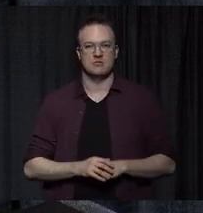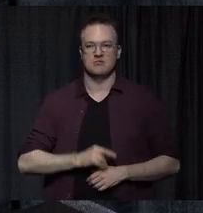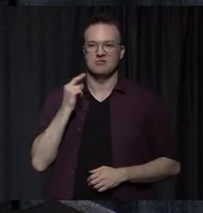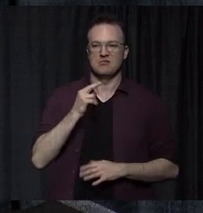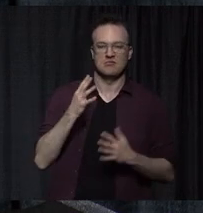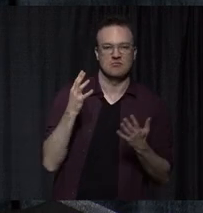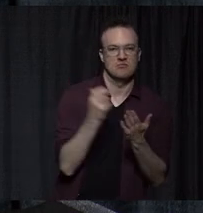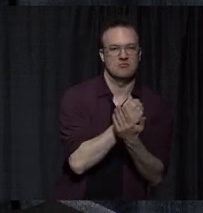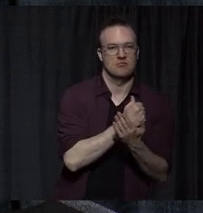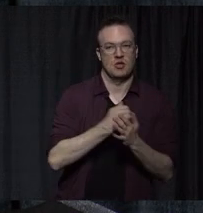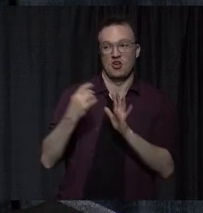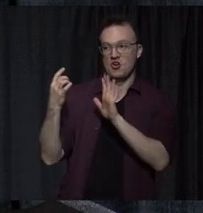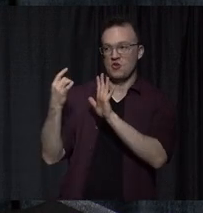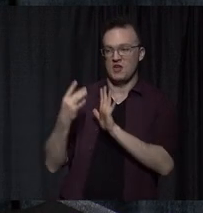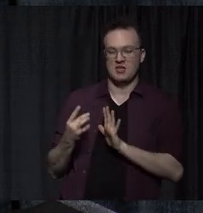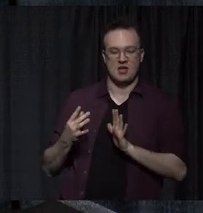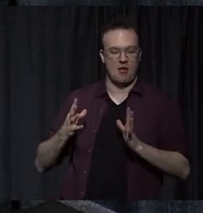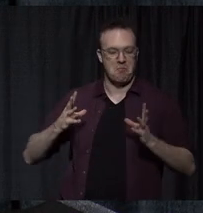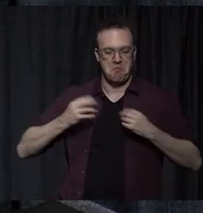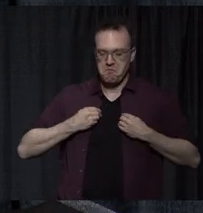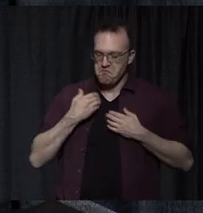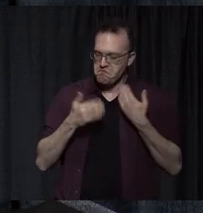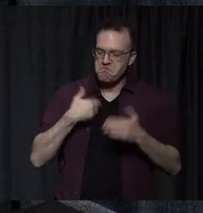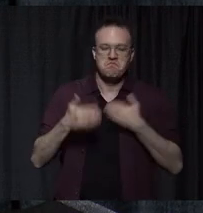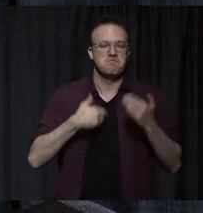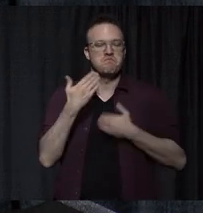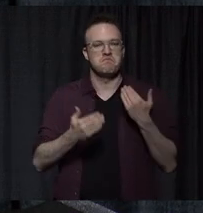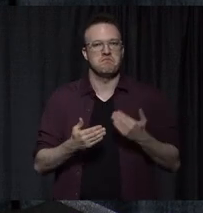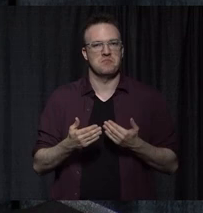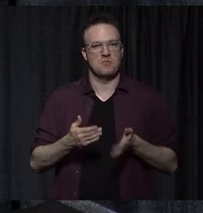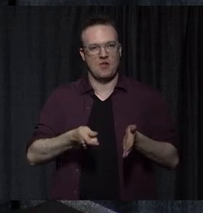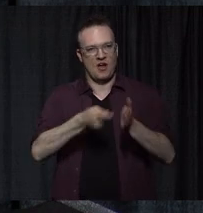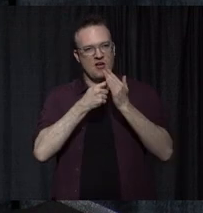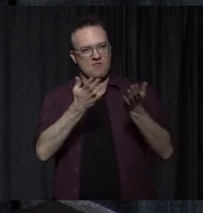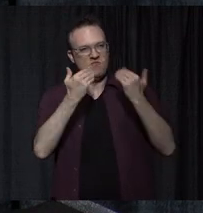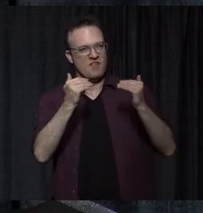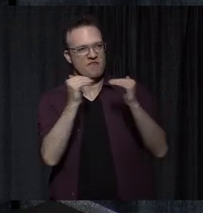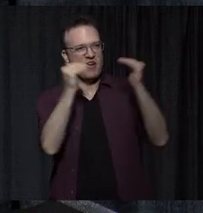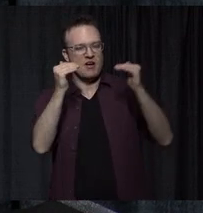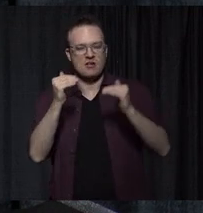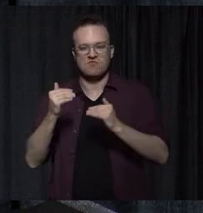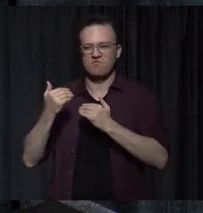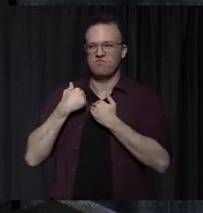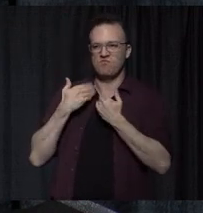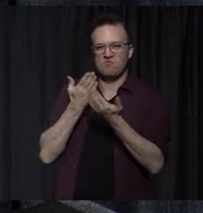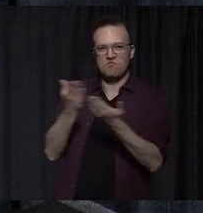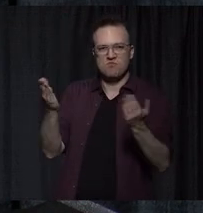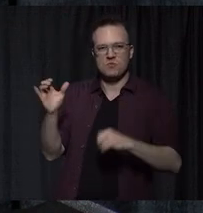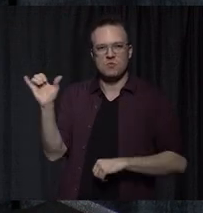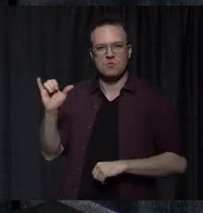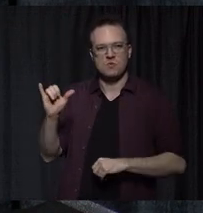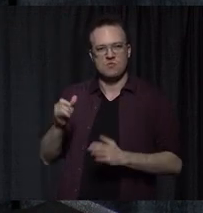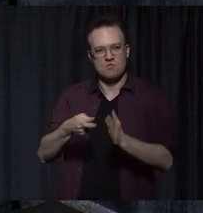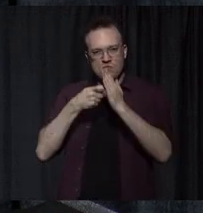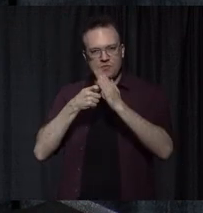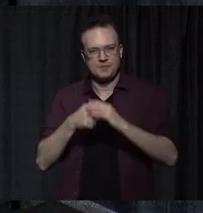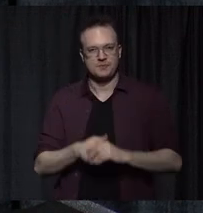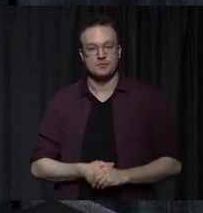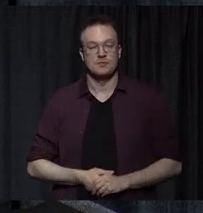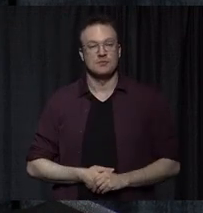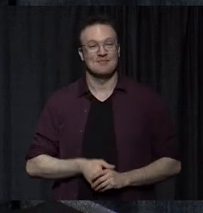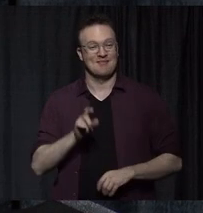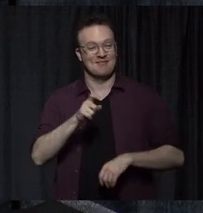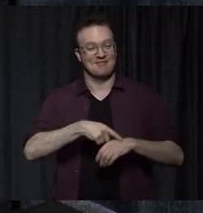and criticism, and demanding fairness and accountability. It was during this period that I